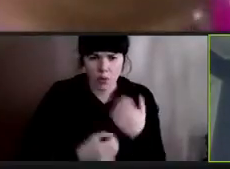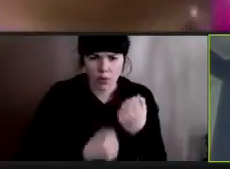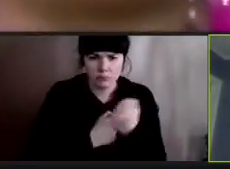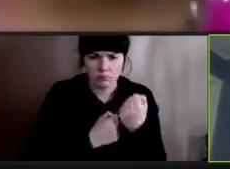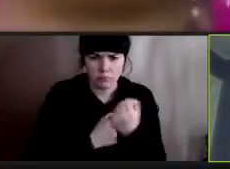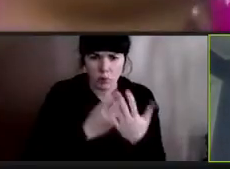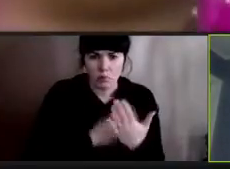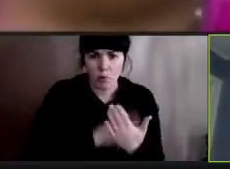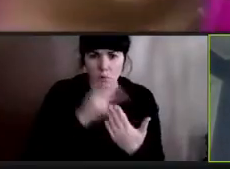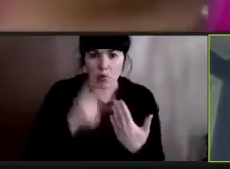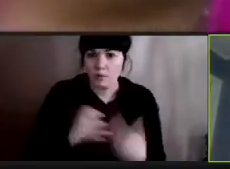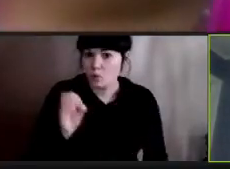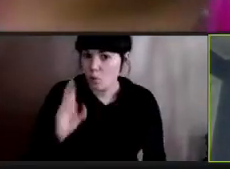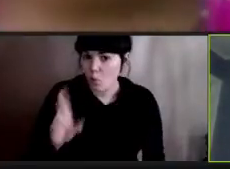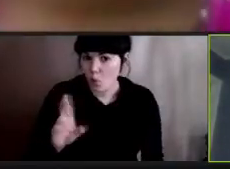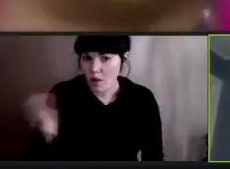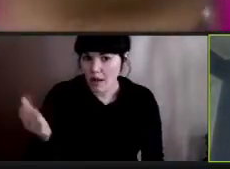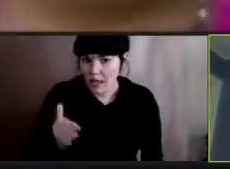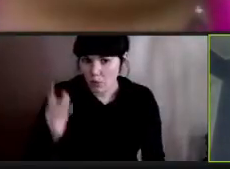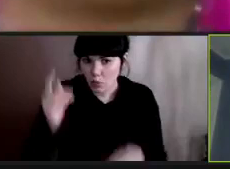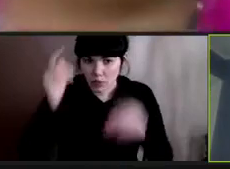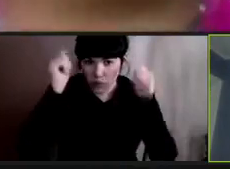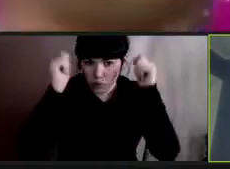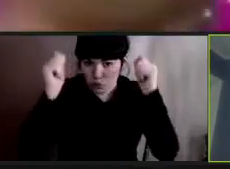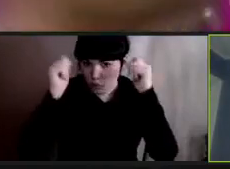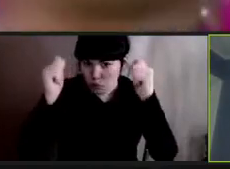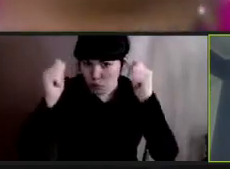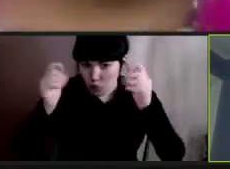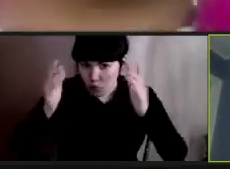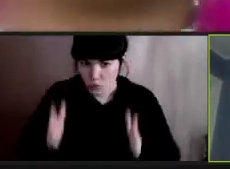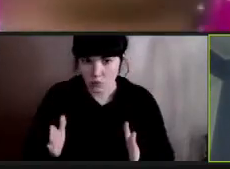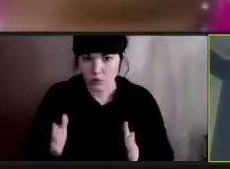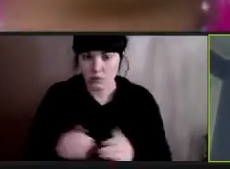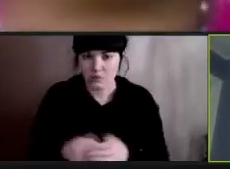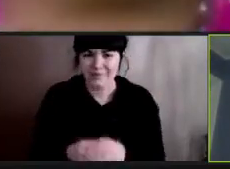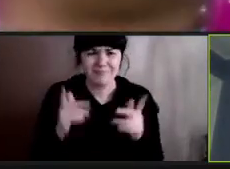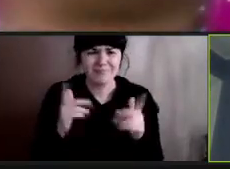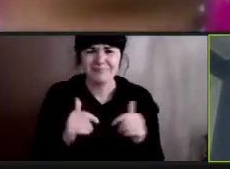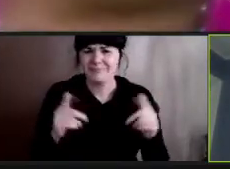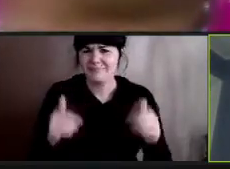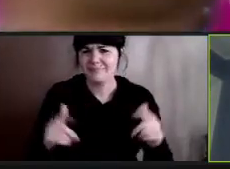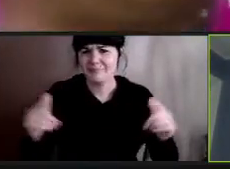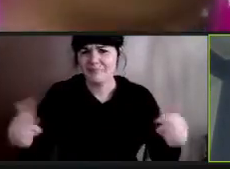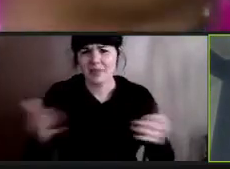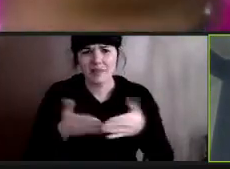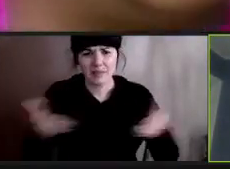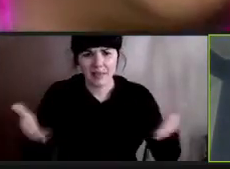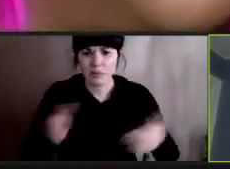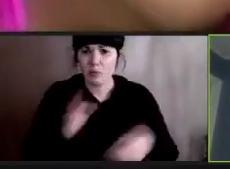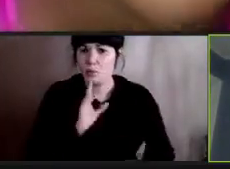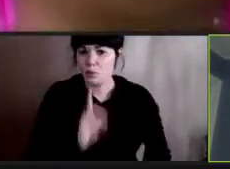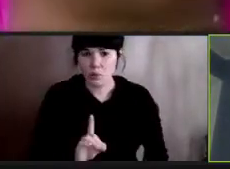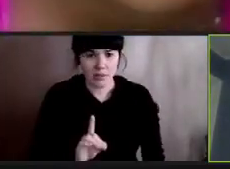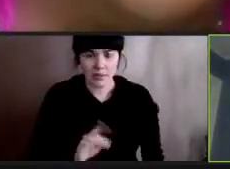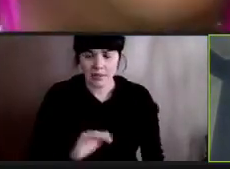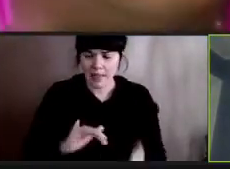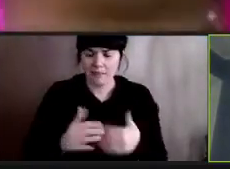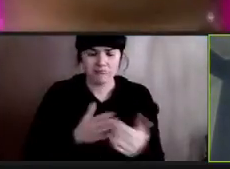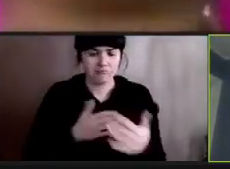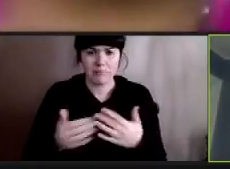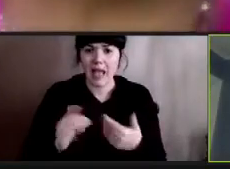things, whatever has been impacted in the schoolhouse with COVID, it is up to the discretion of the school boards and the school district